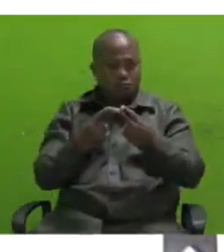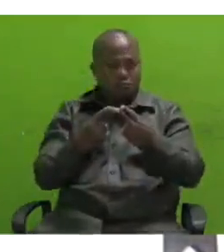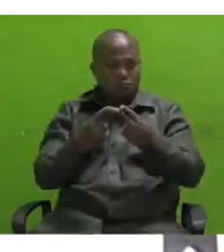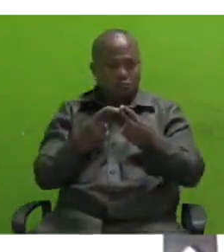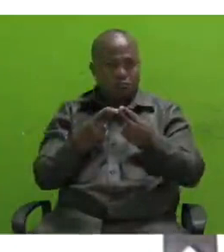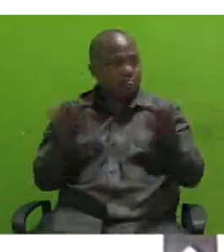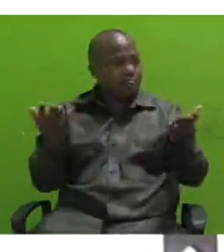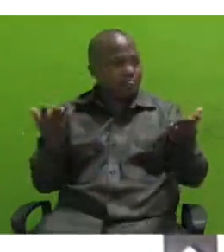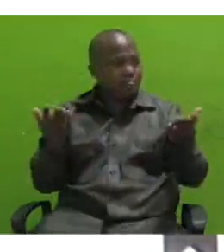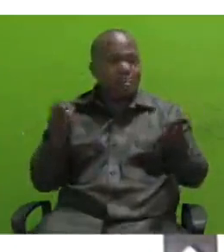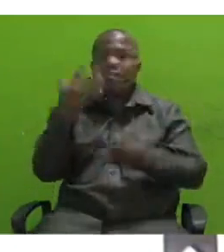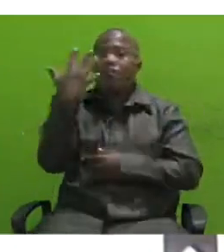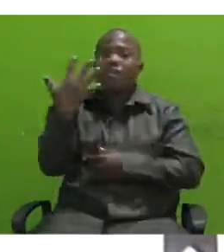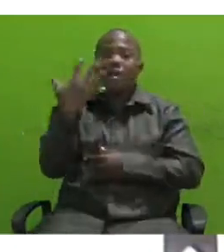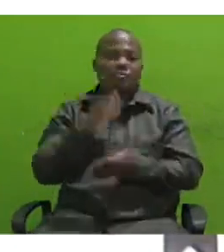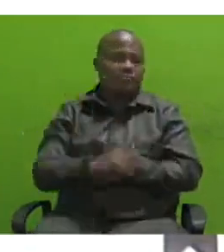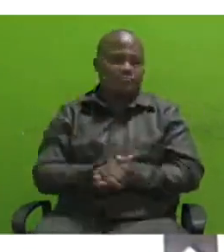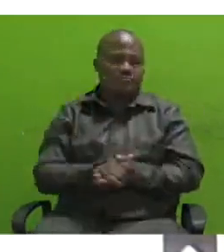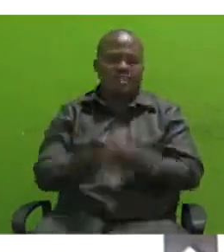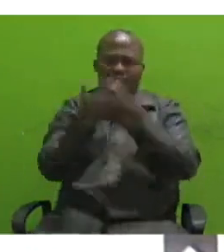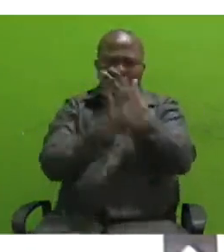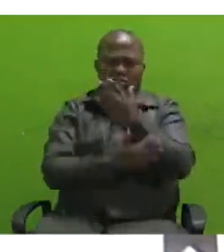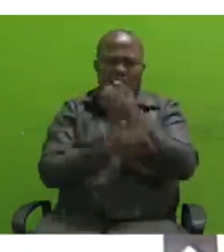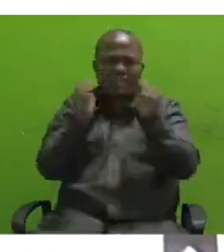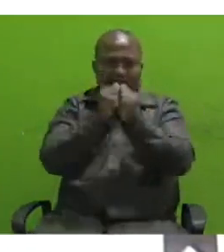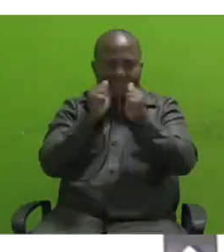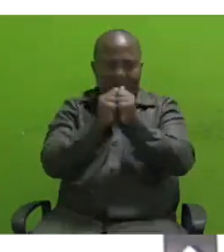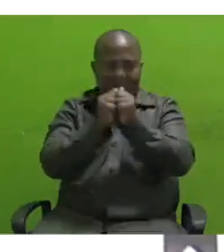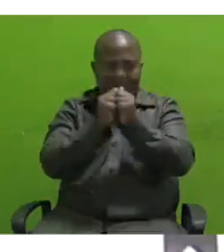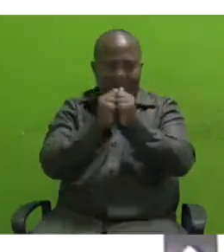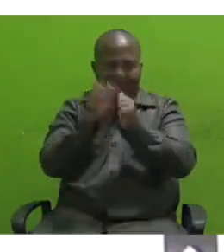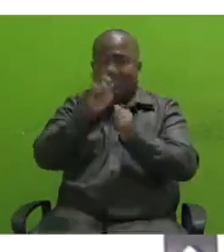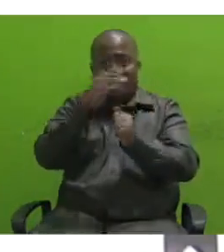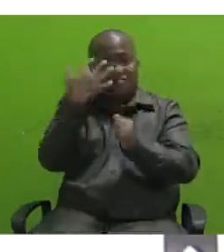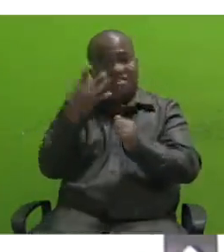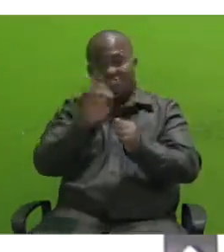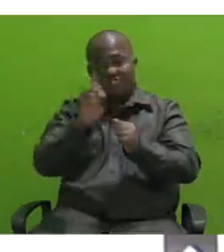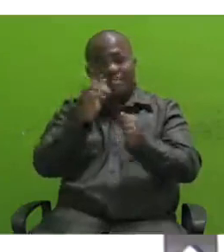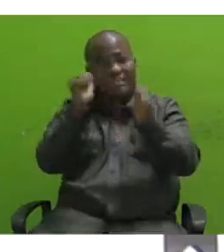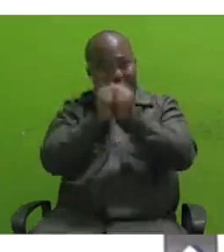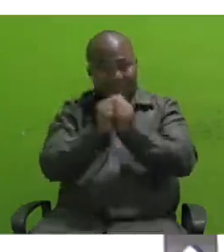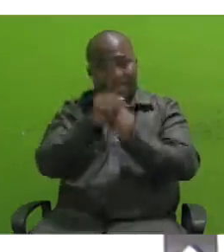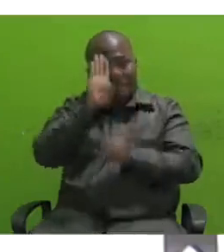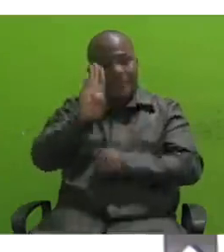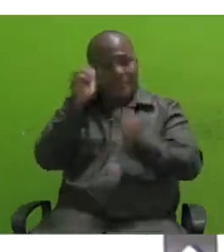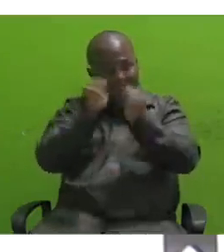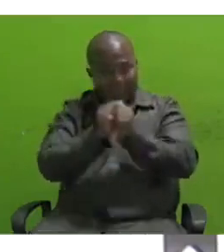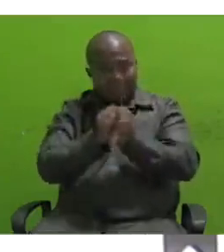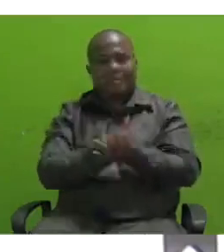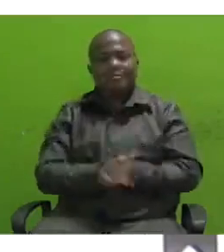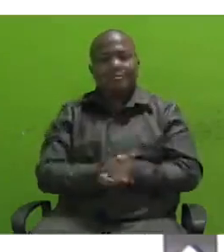b is equal to 5. No, sorry, b is equal to 10. Good. This is b, and here there is 1, which